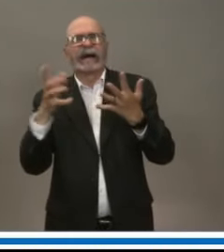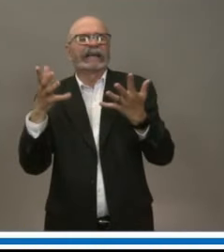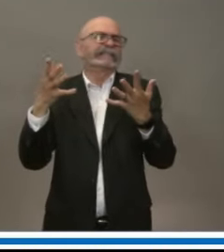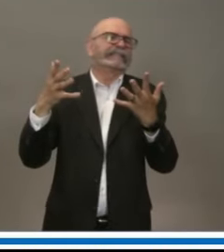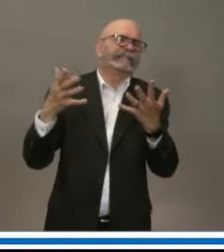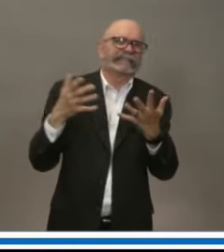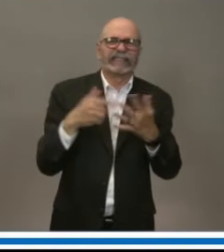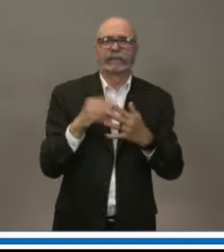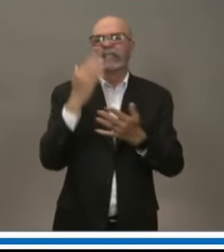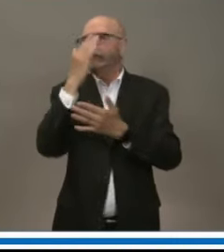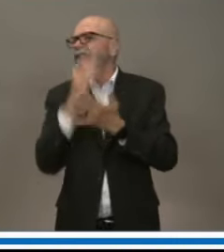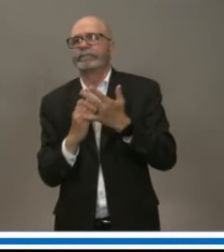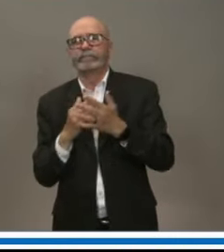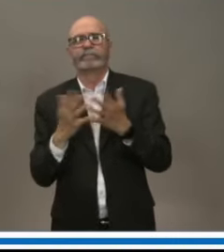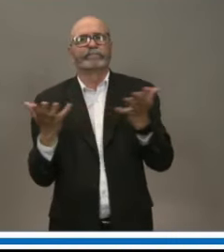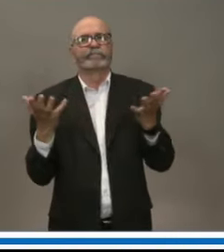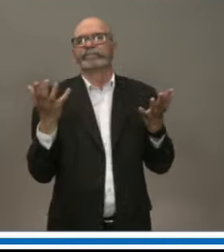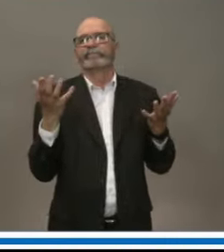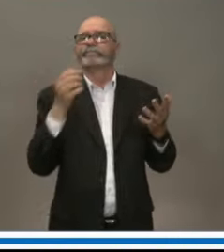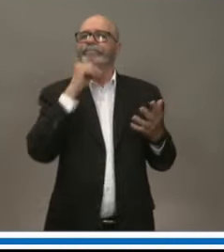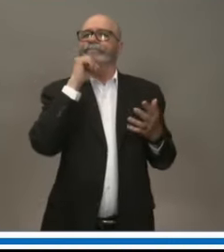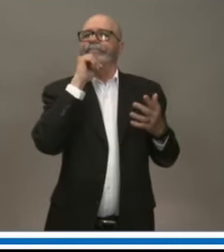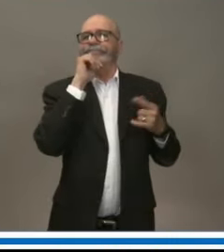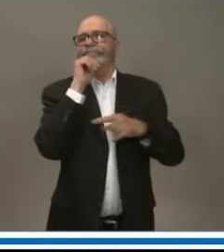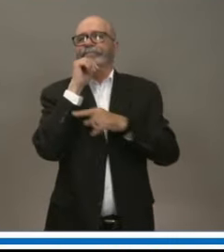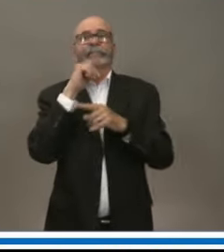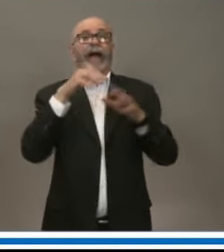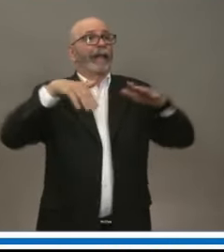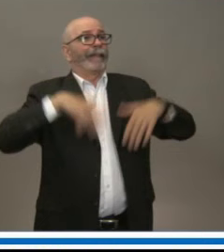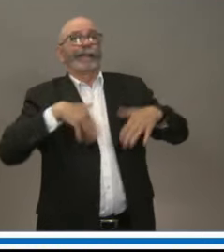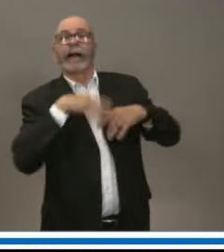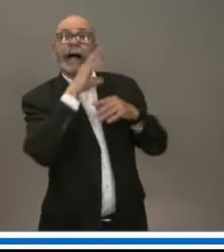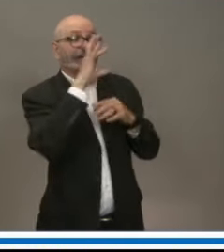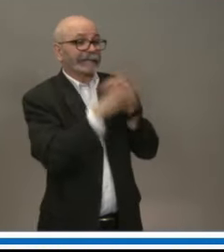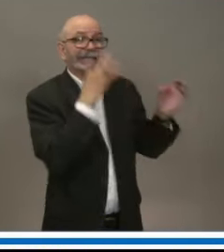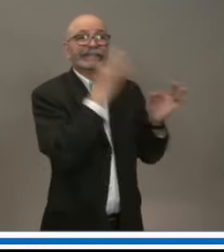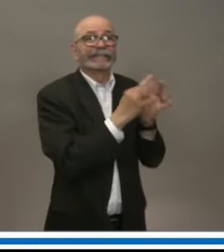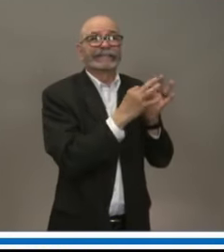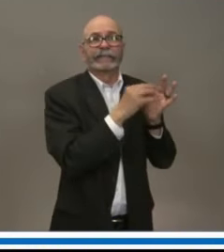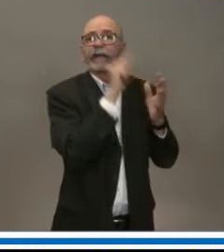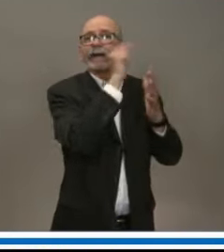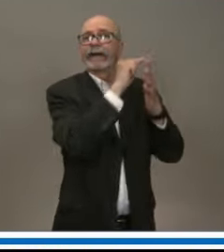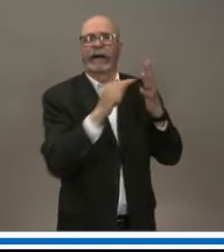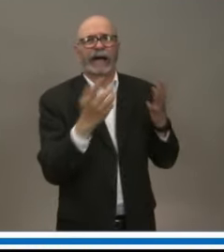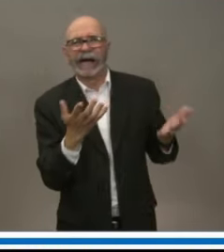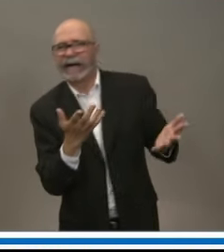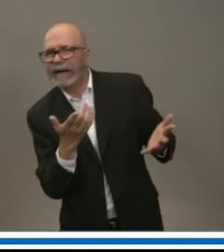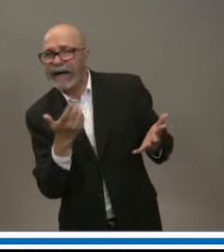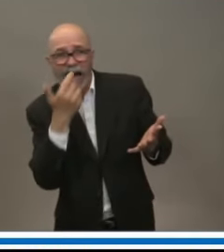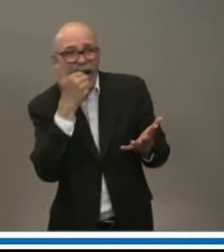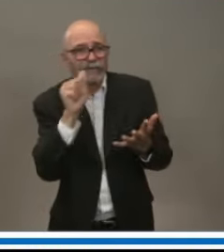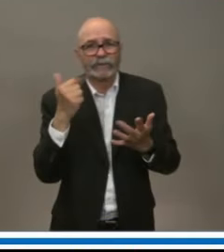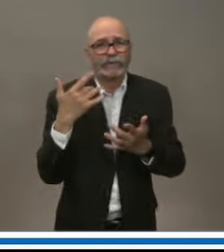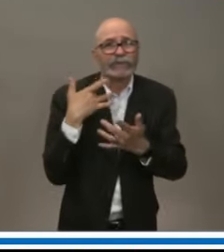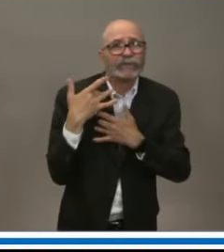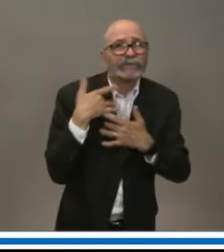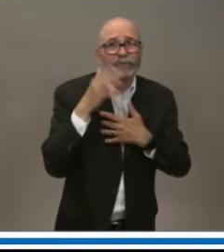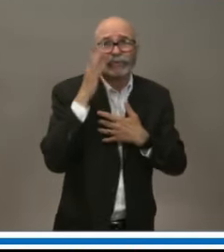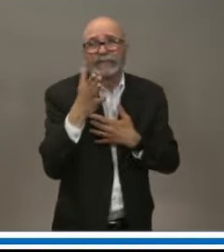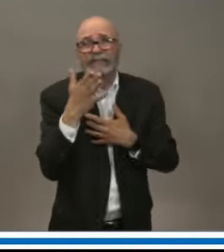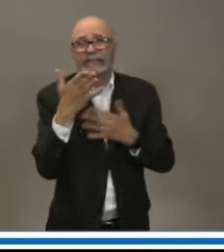fully from residents who haven't tested positive. Is there a protocol in place, or is there something, are you looking at putting extra measures in